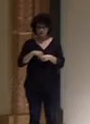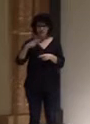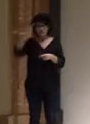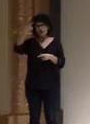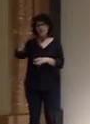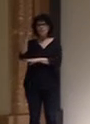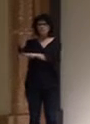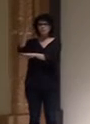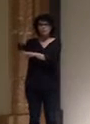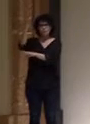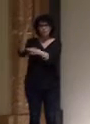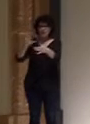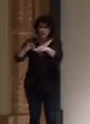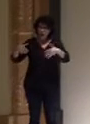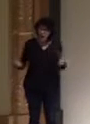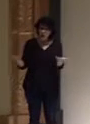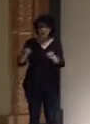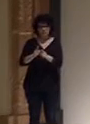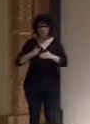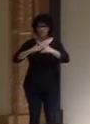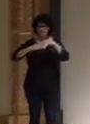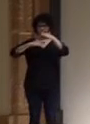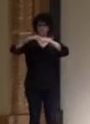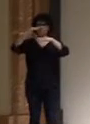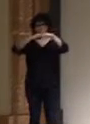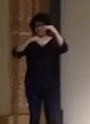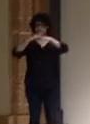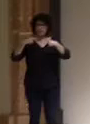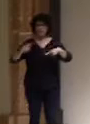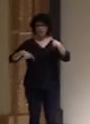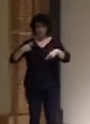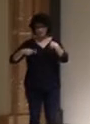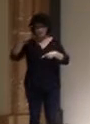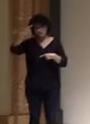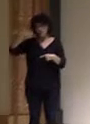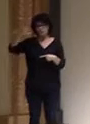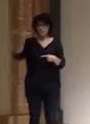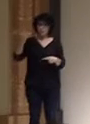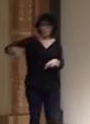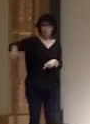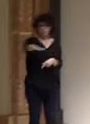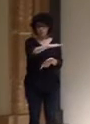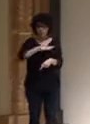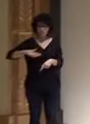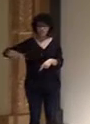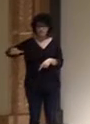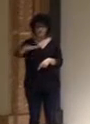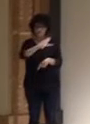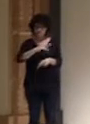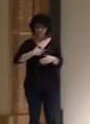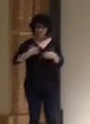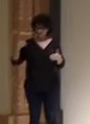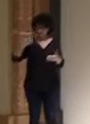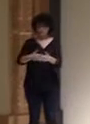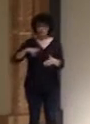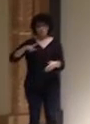cultural policies from Porto to the country, to Portugal, to the world. During the